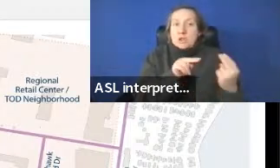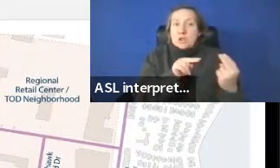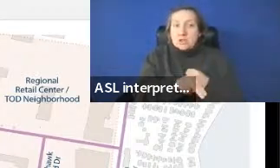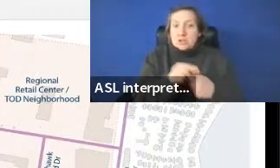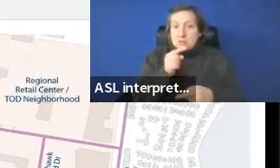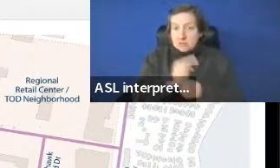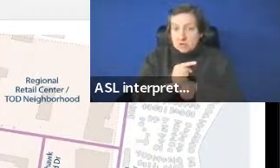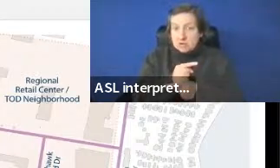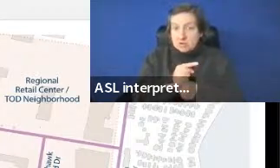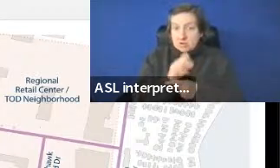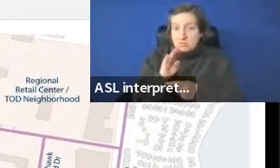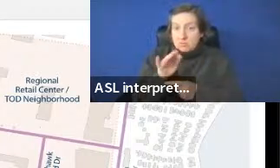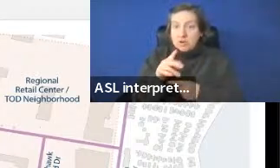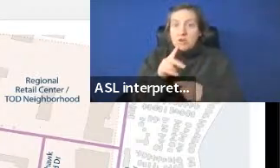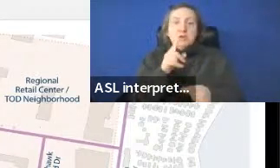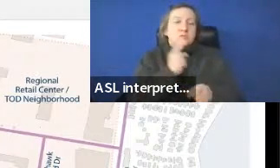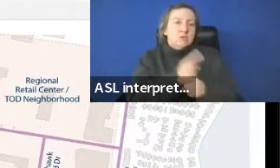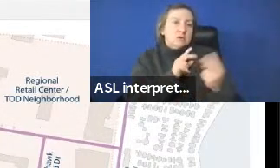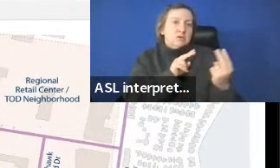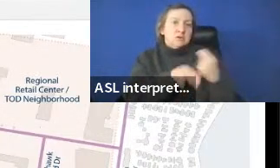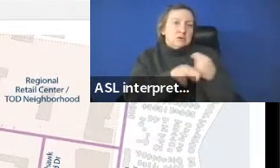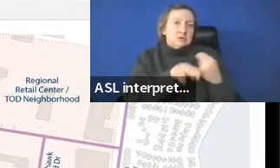Brad? Correct.